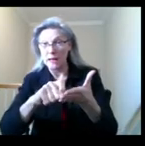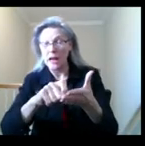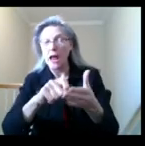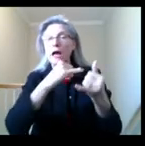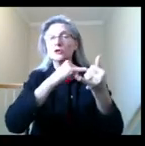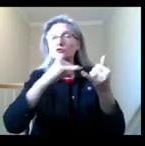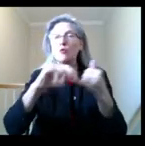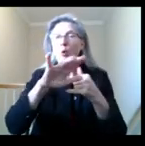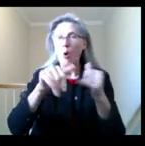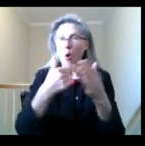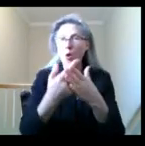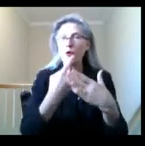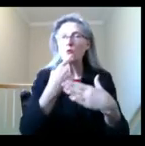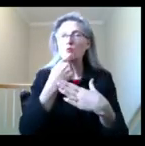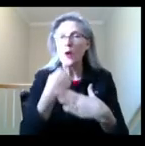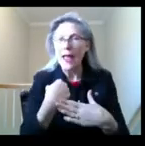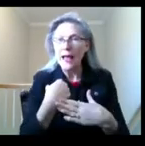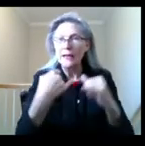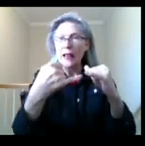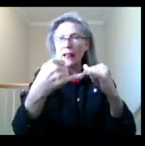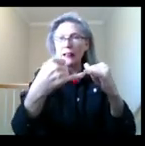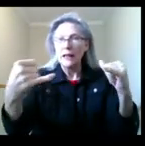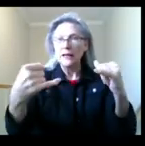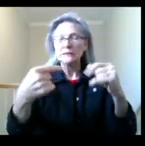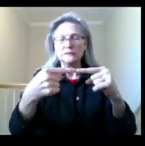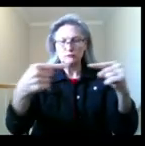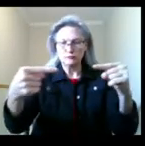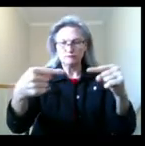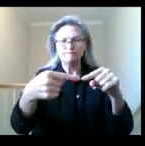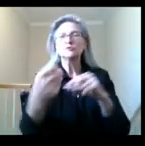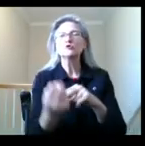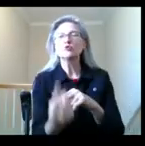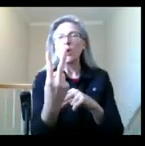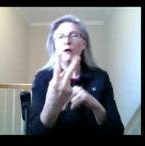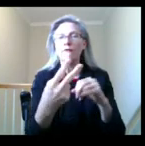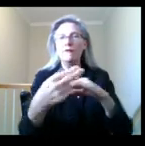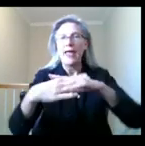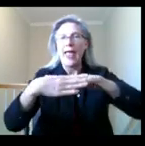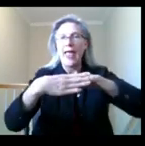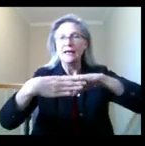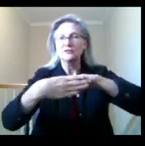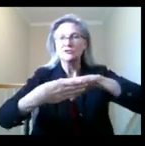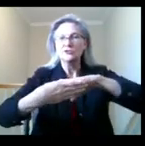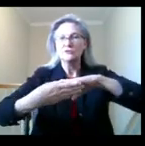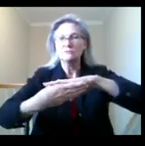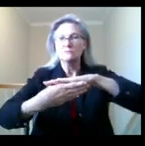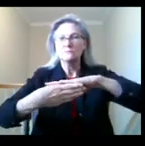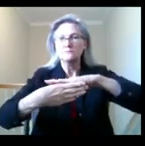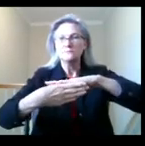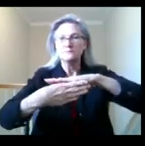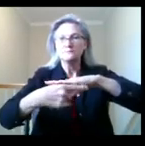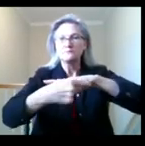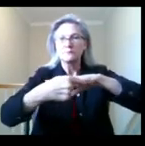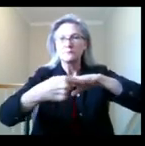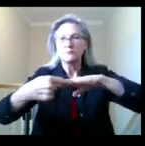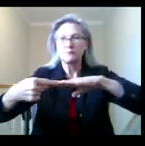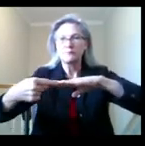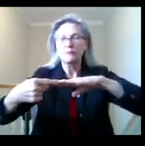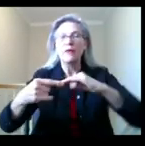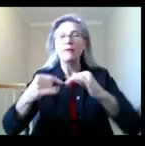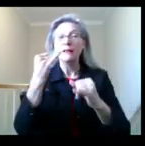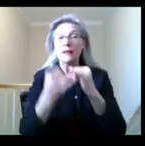drew all the lines counting them. So I have 12 edges. And the last thing